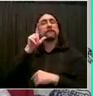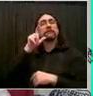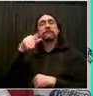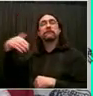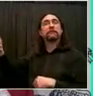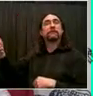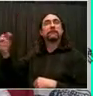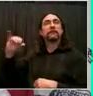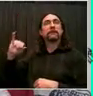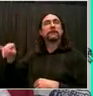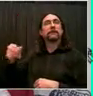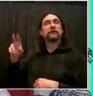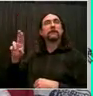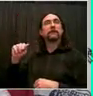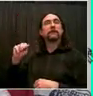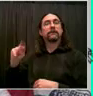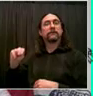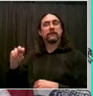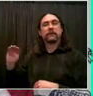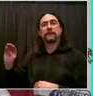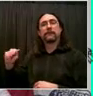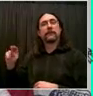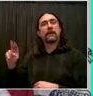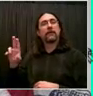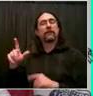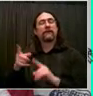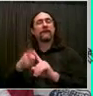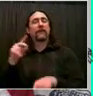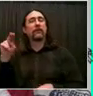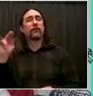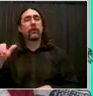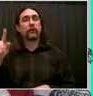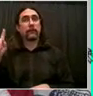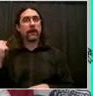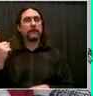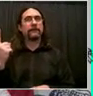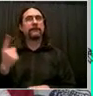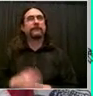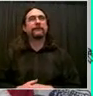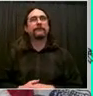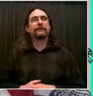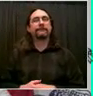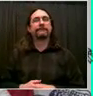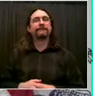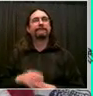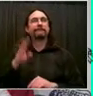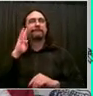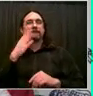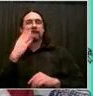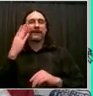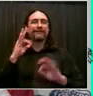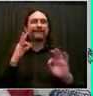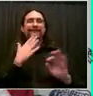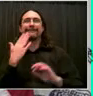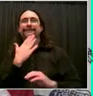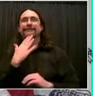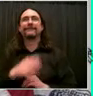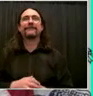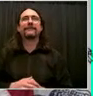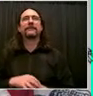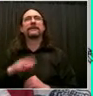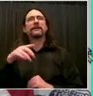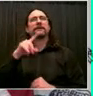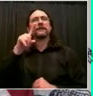President Biden, when asked about whether Governor Cuomo should resign, has said we should wait for the investigation,